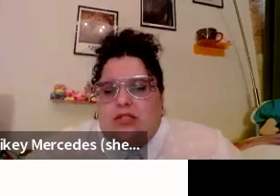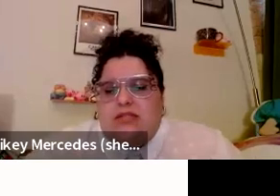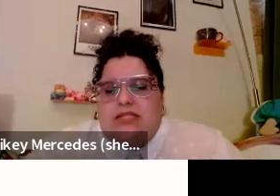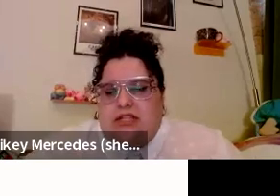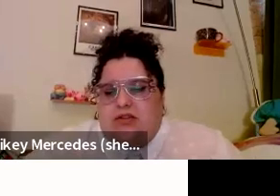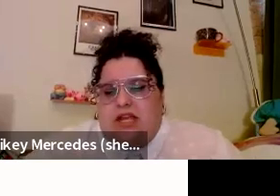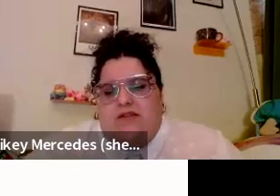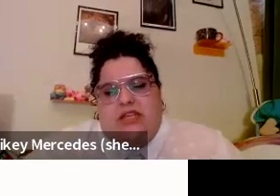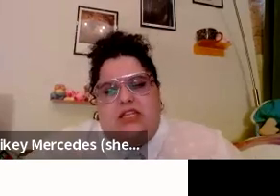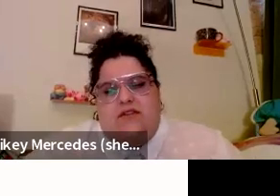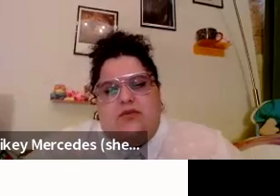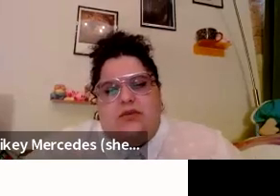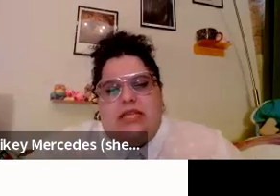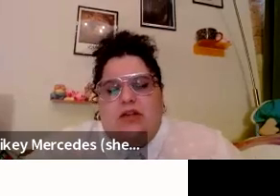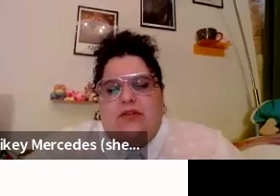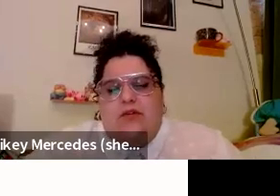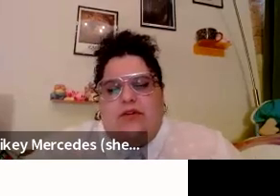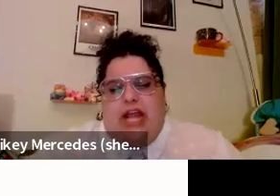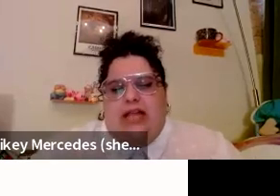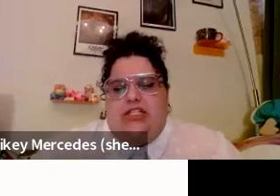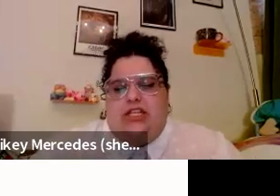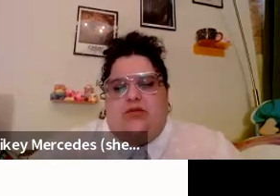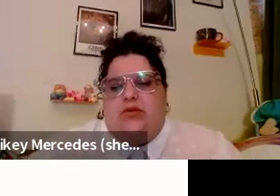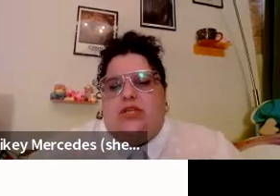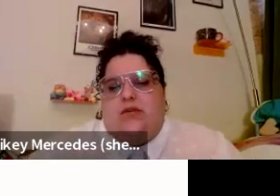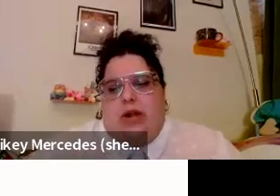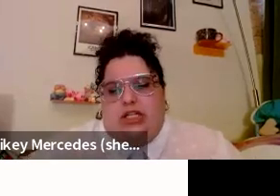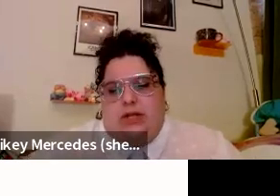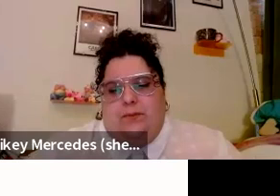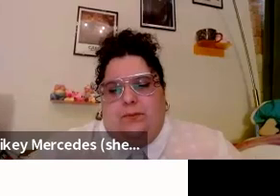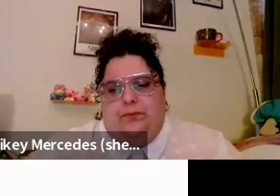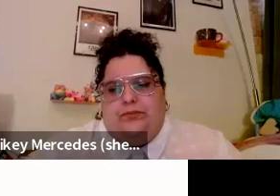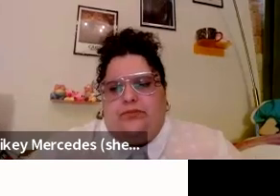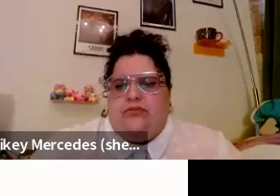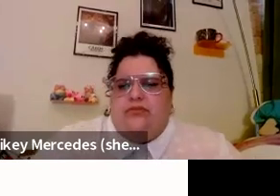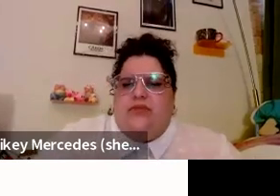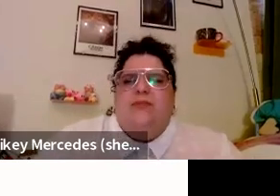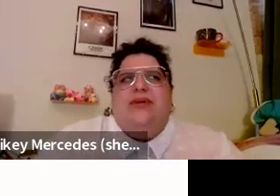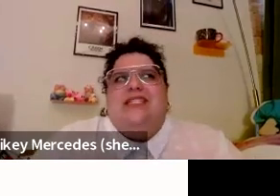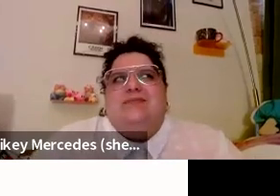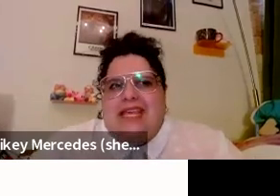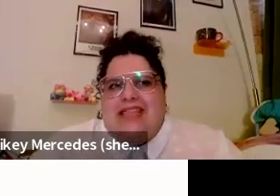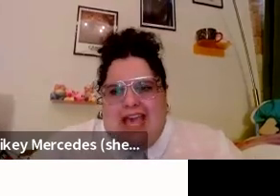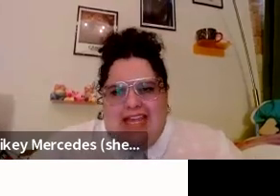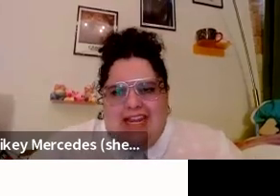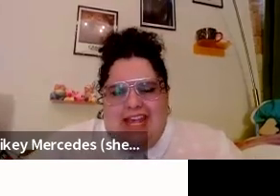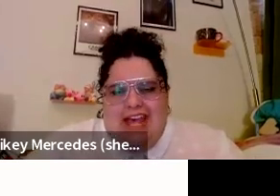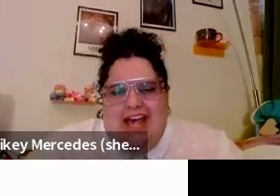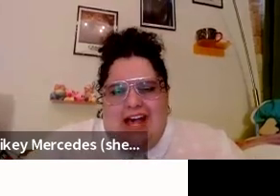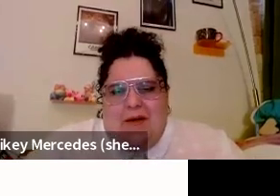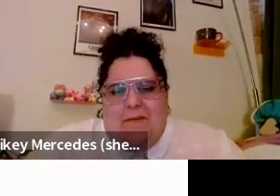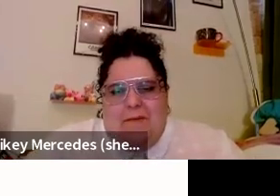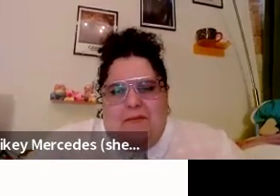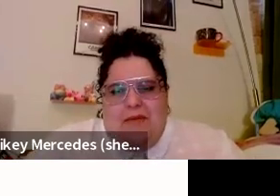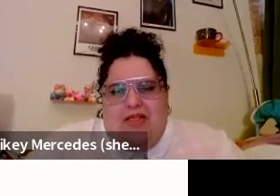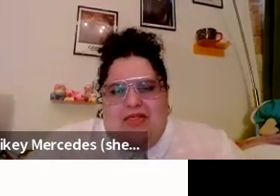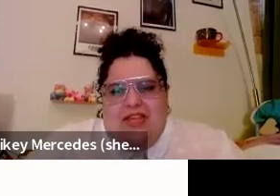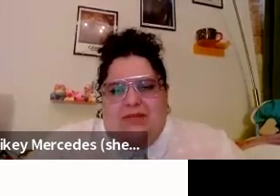who have never not been pathologized through the work of health, wellness, and medical